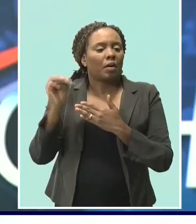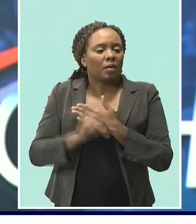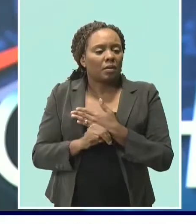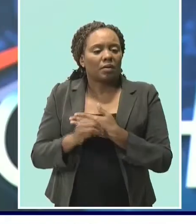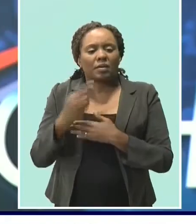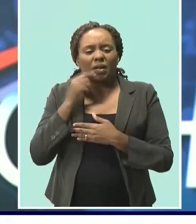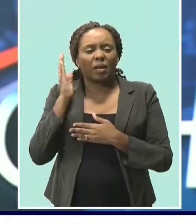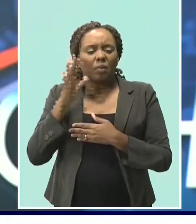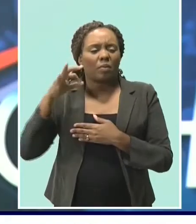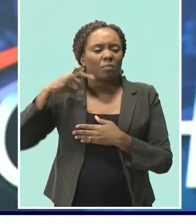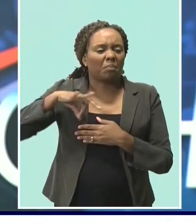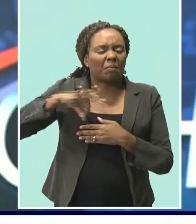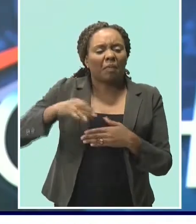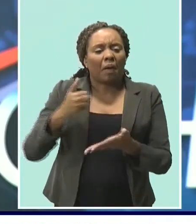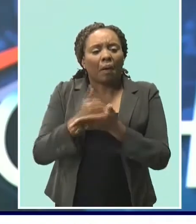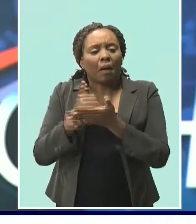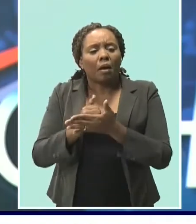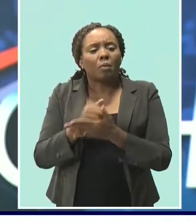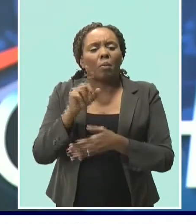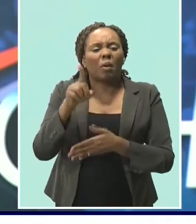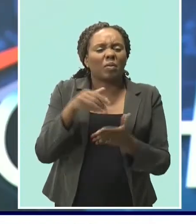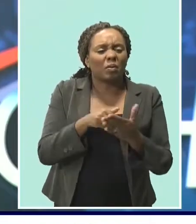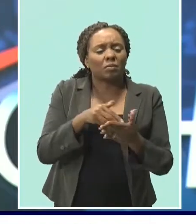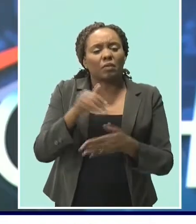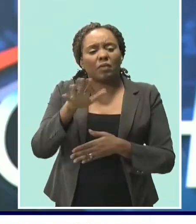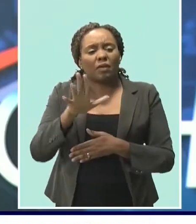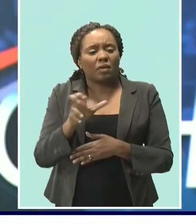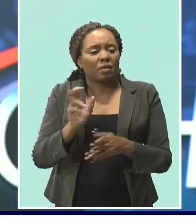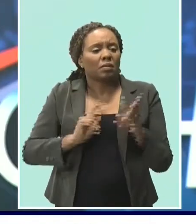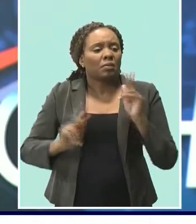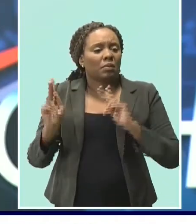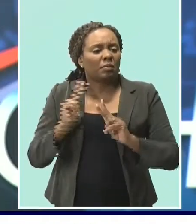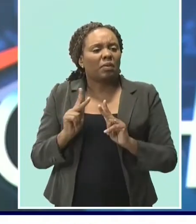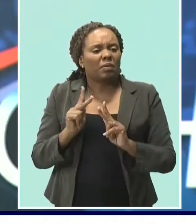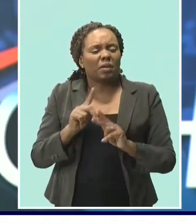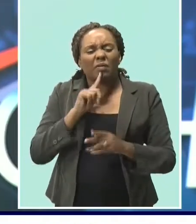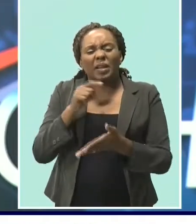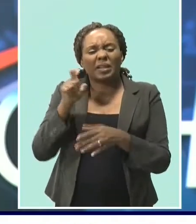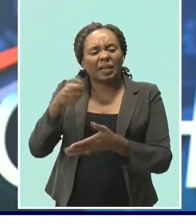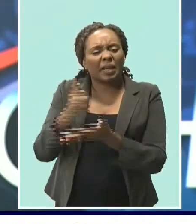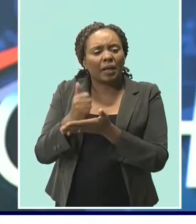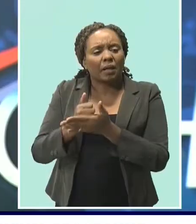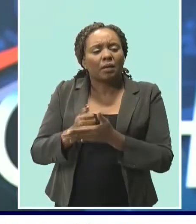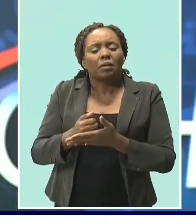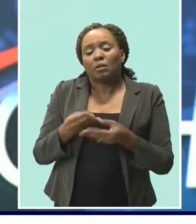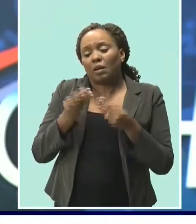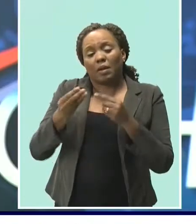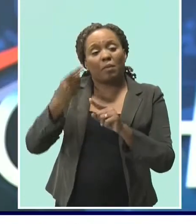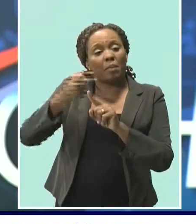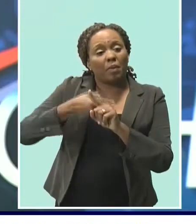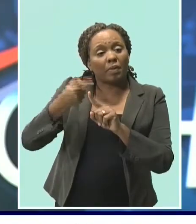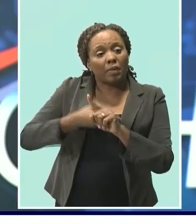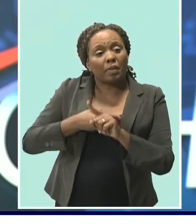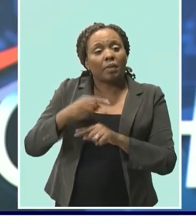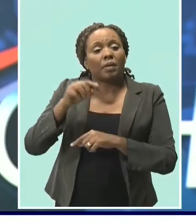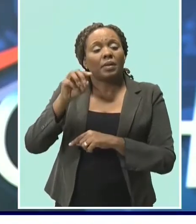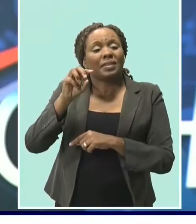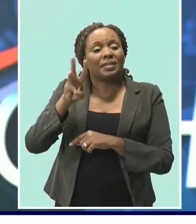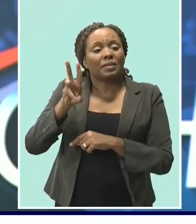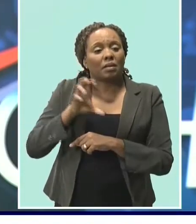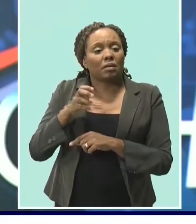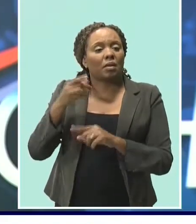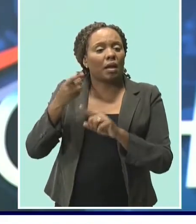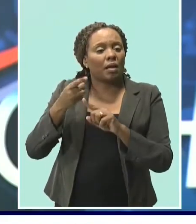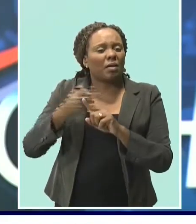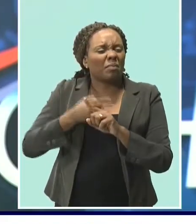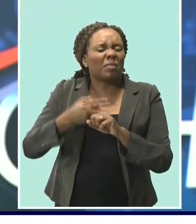expected to benefit the country's 1,500 most vulnerable families by providing a monthly $600 grant for 3 months. But